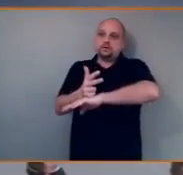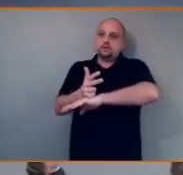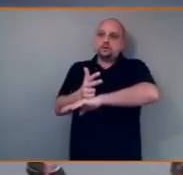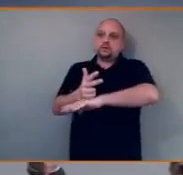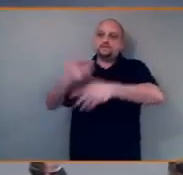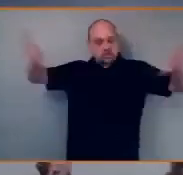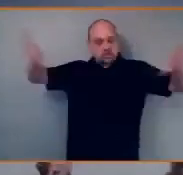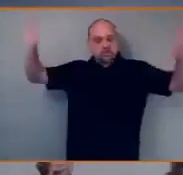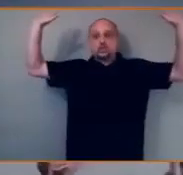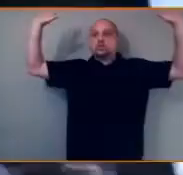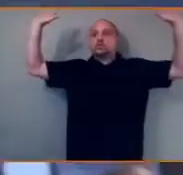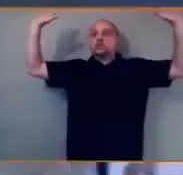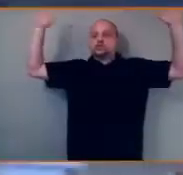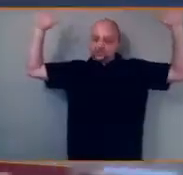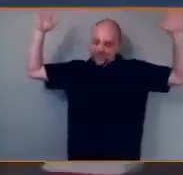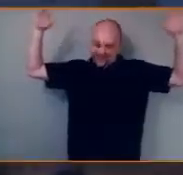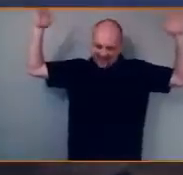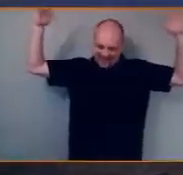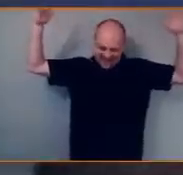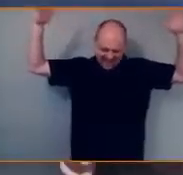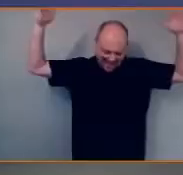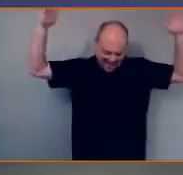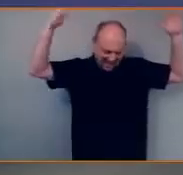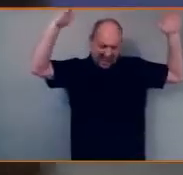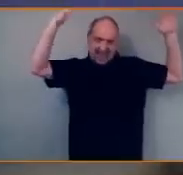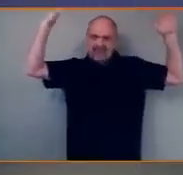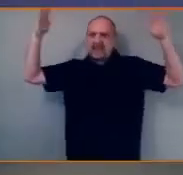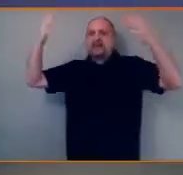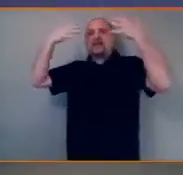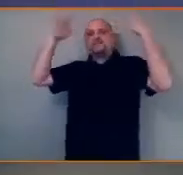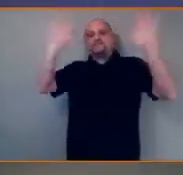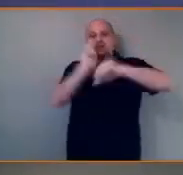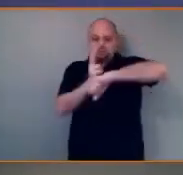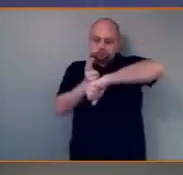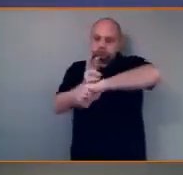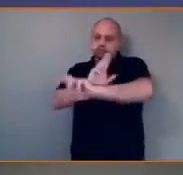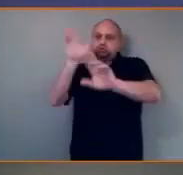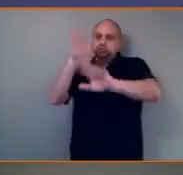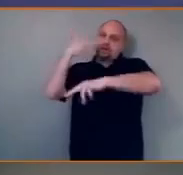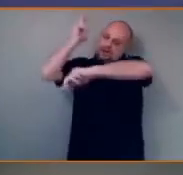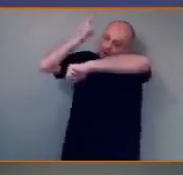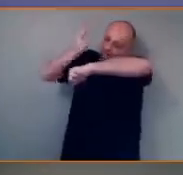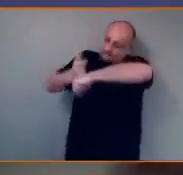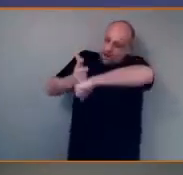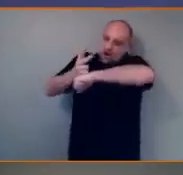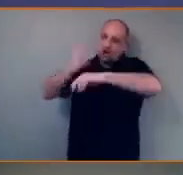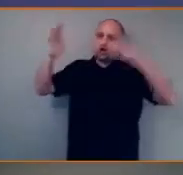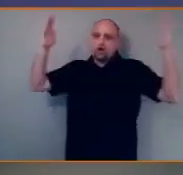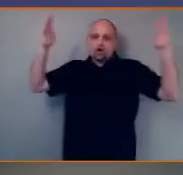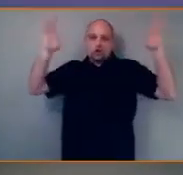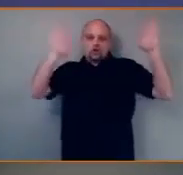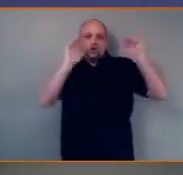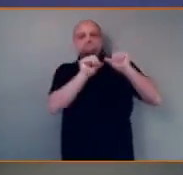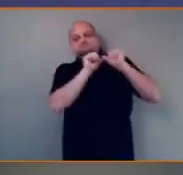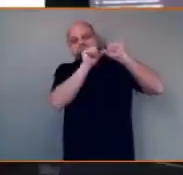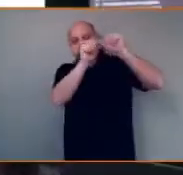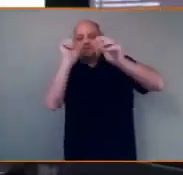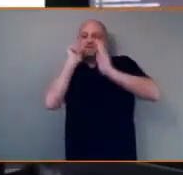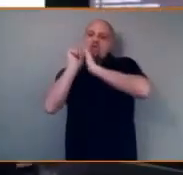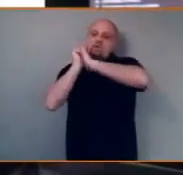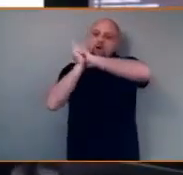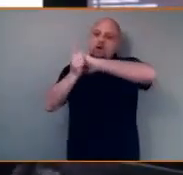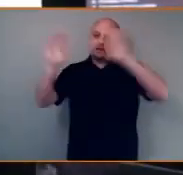Touchdown confirmed. Perseverance safely on the surface of Mars. Ready to begin seeking the sands of past